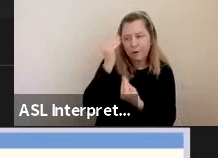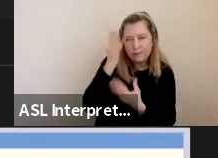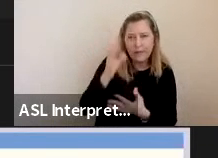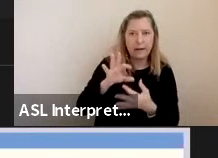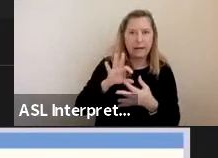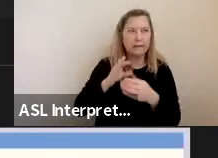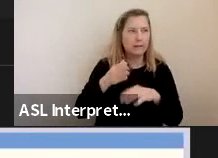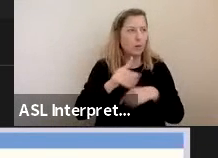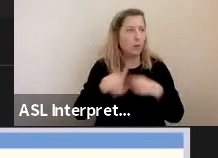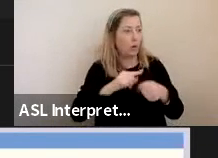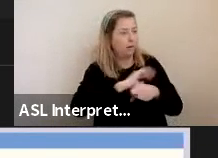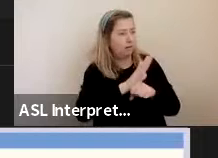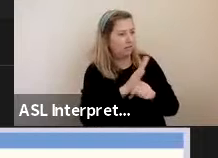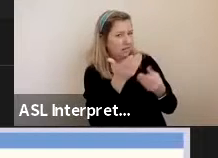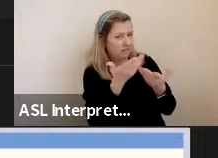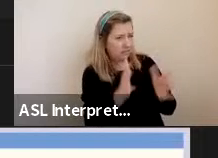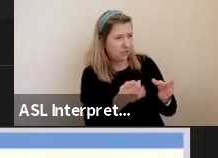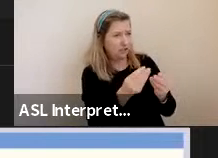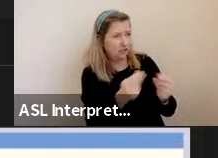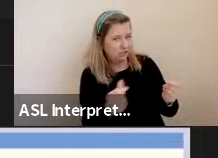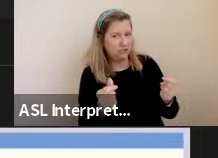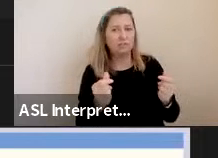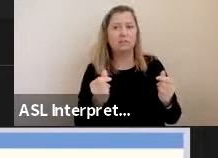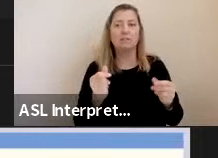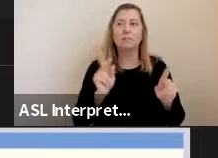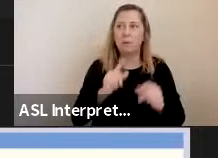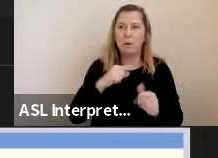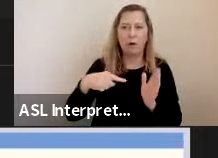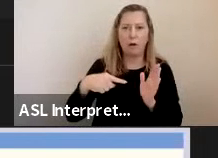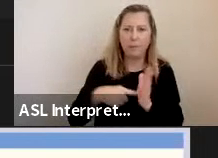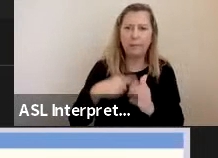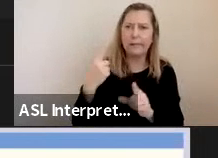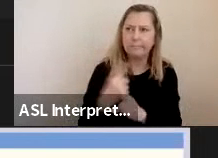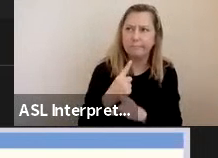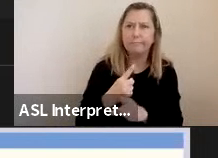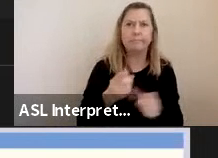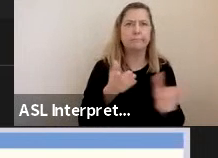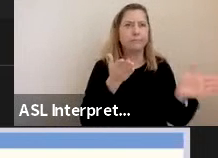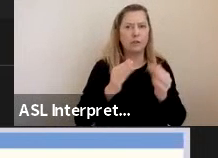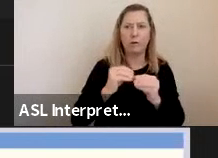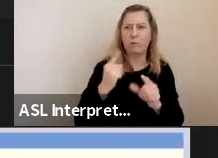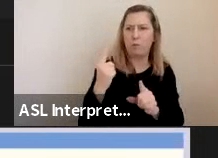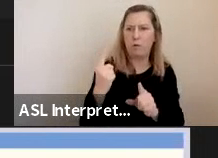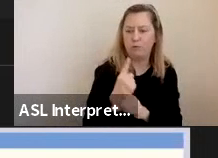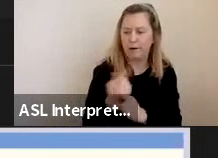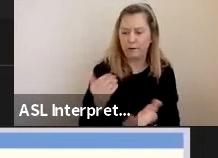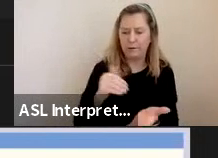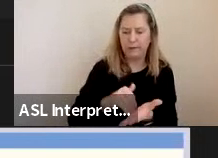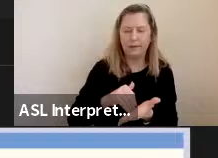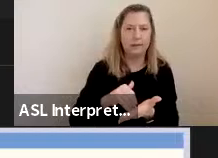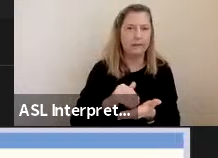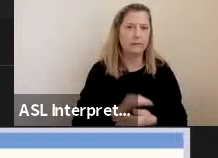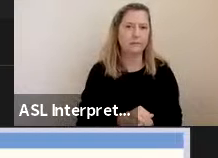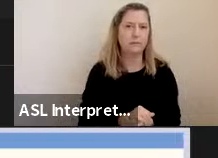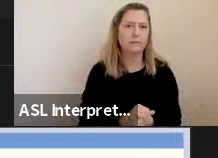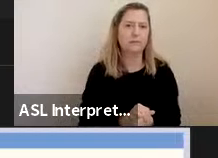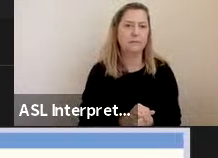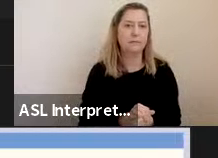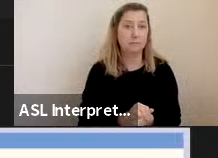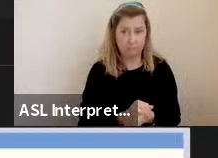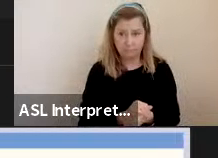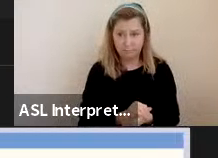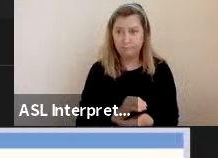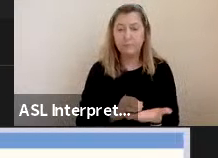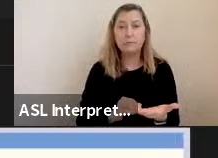pandemic and people are billing more regularly and serving individuals in a more regular basis. Could I